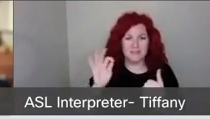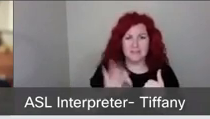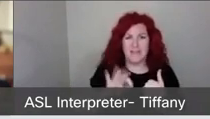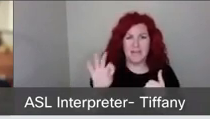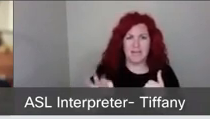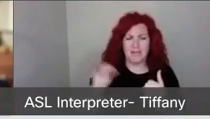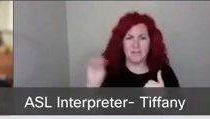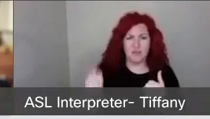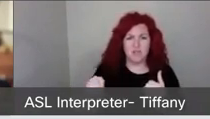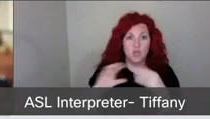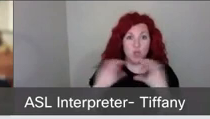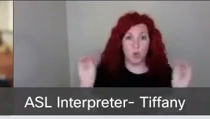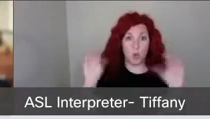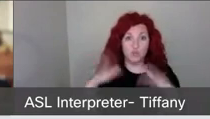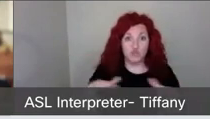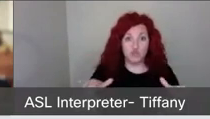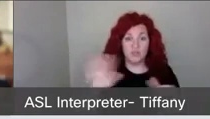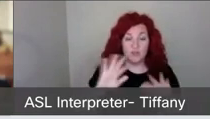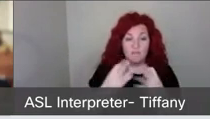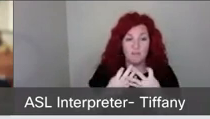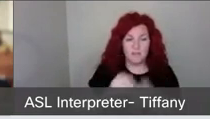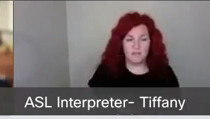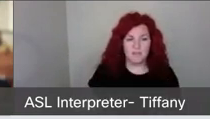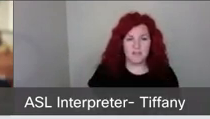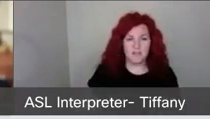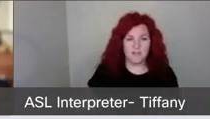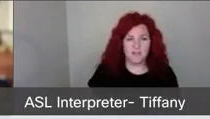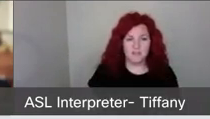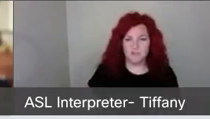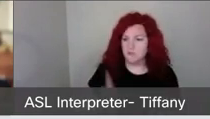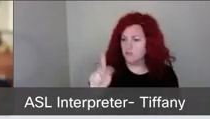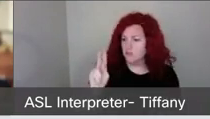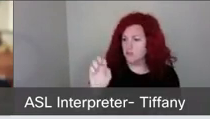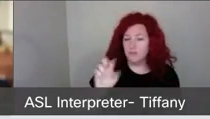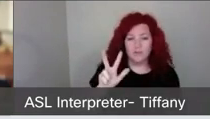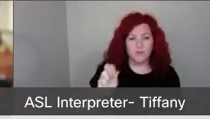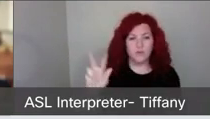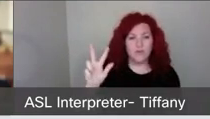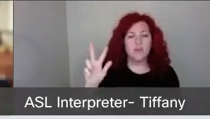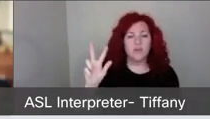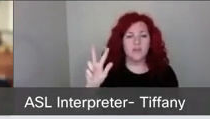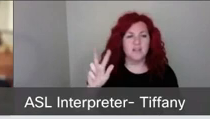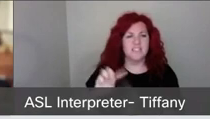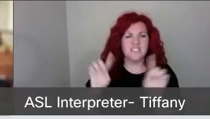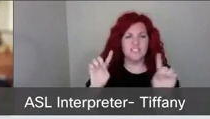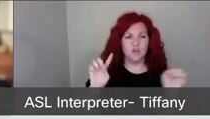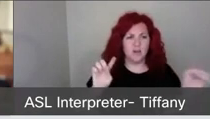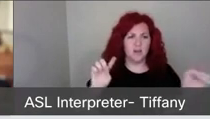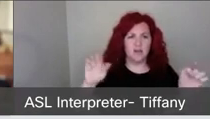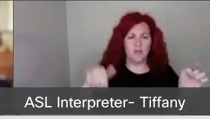99% no children in their family households. Loop 303 corridor is different from Loop 101. Please